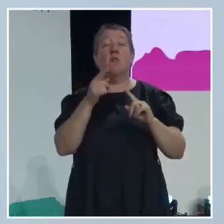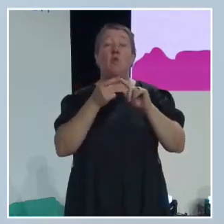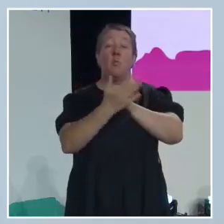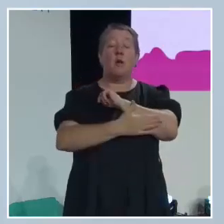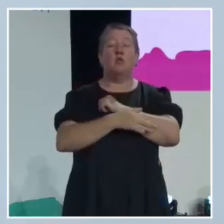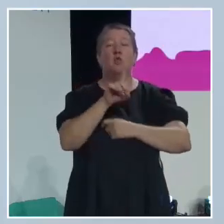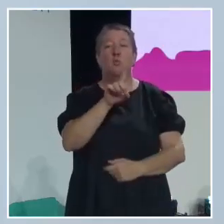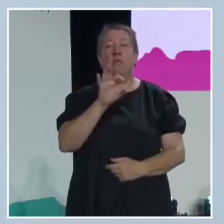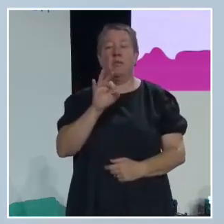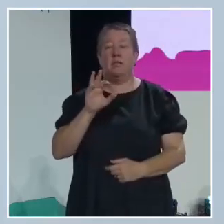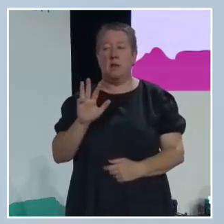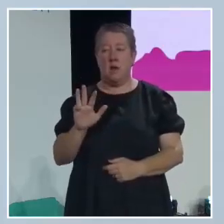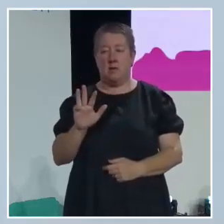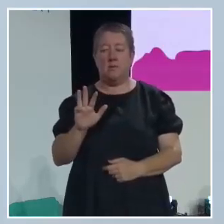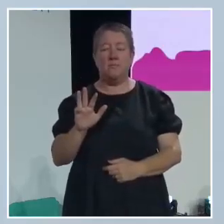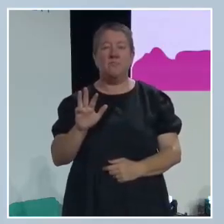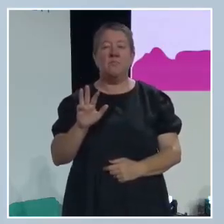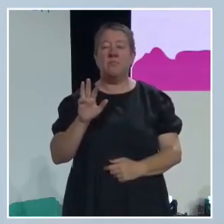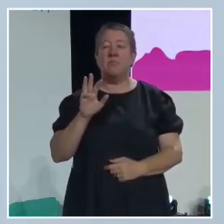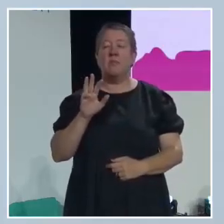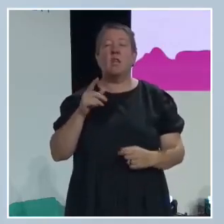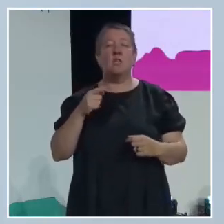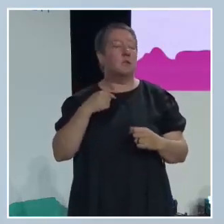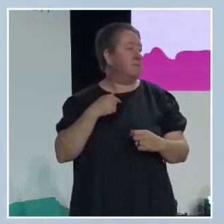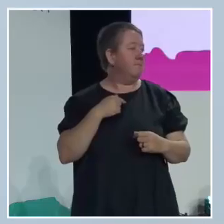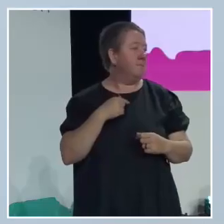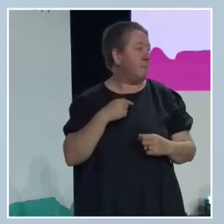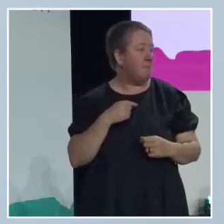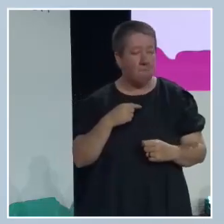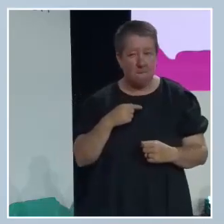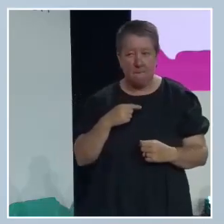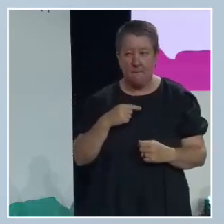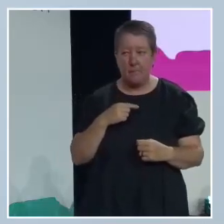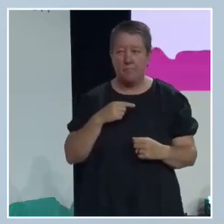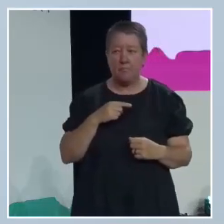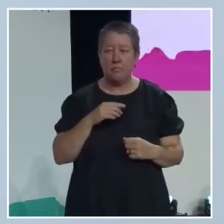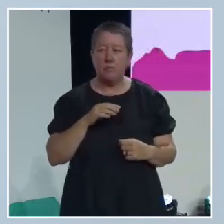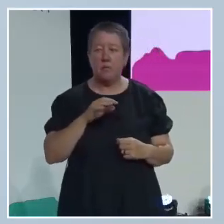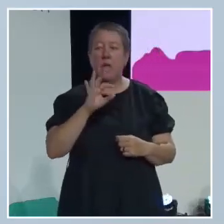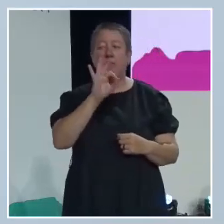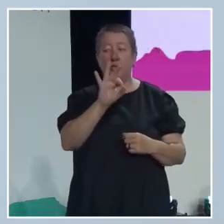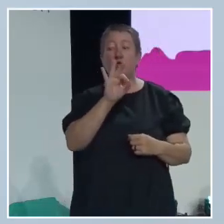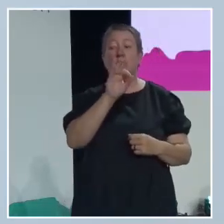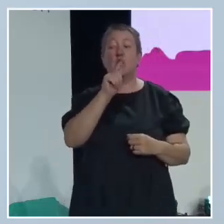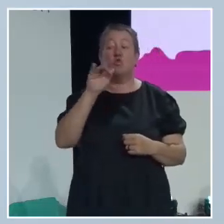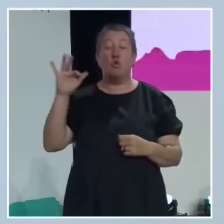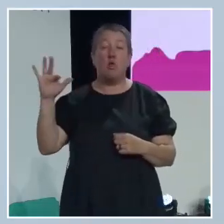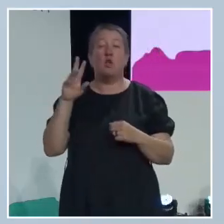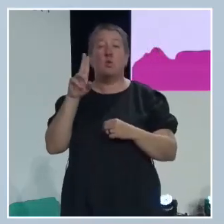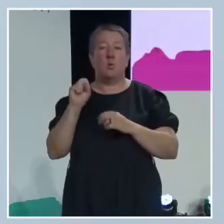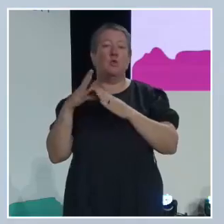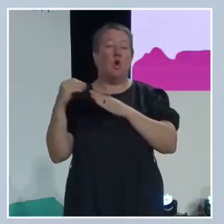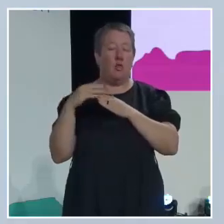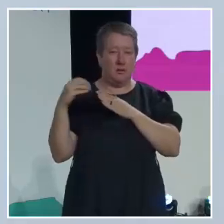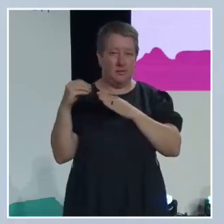countries, whose aggregate total asset adds up to 23 trillion USD, accounting for 10% of global investment. So this